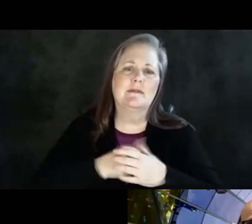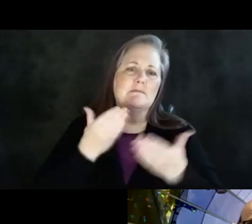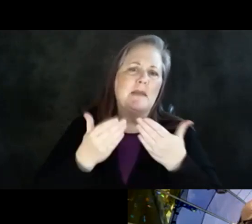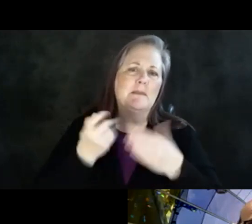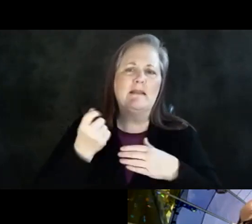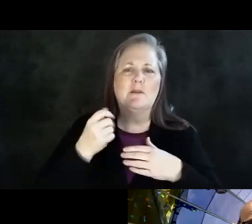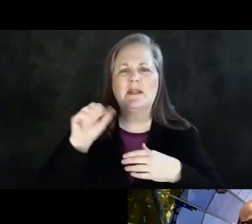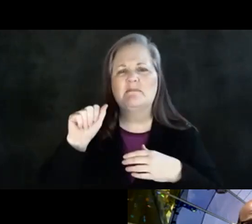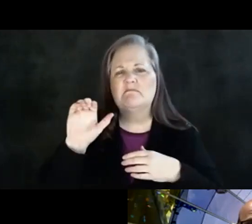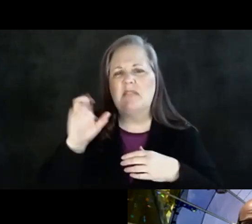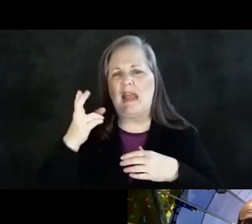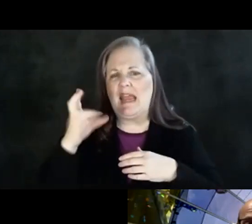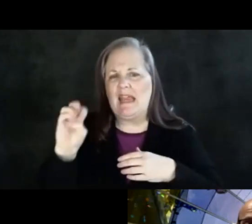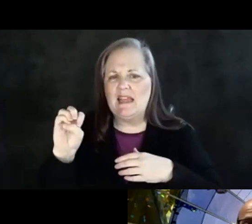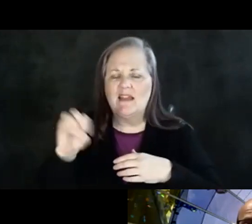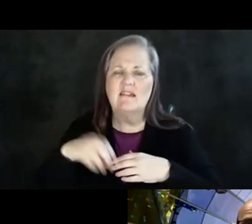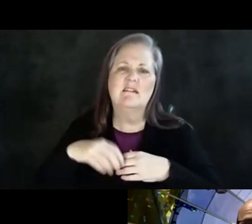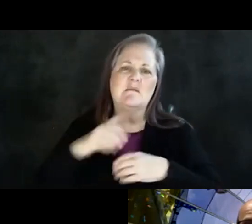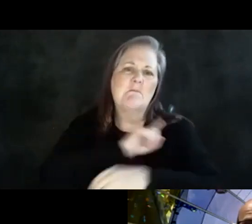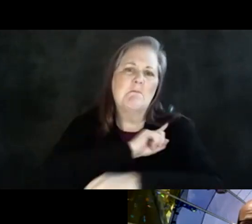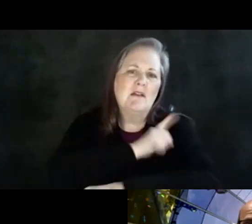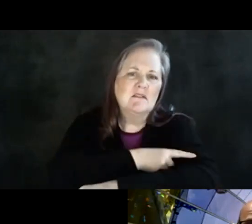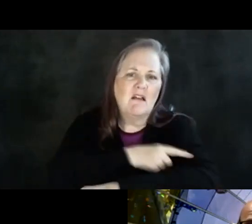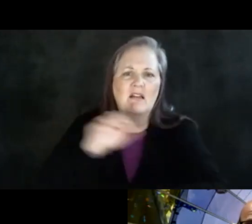bit achy, get muscle aches.